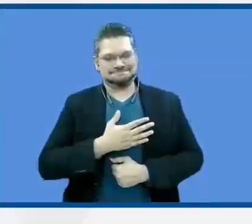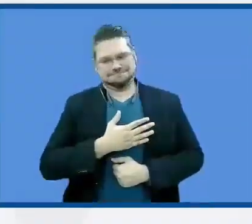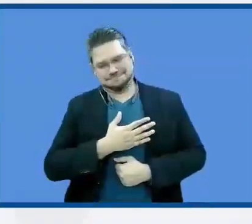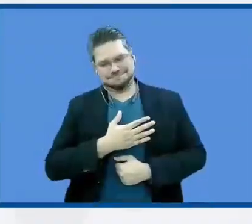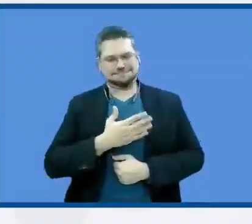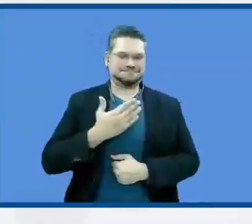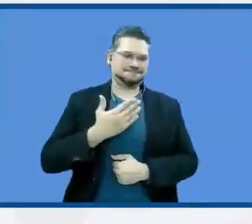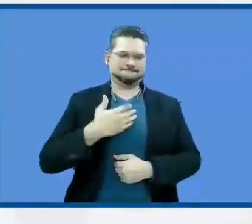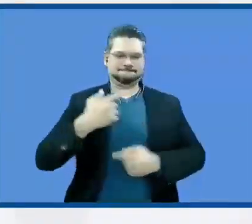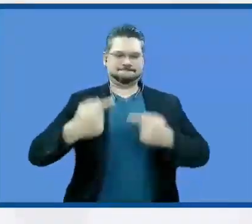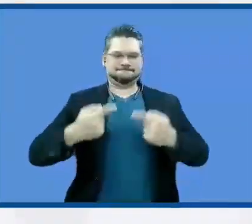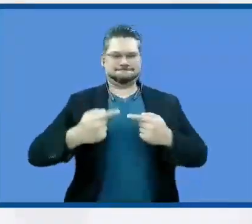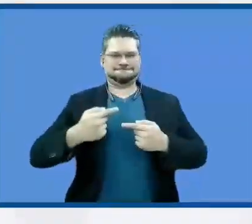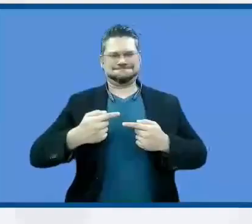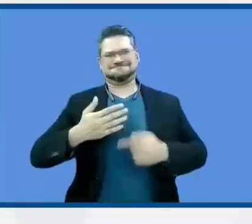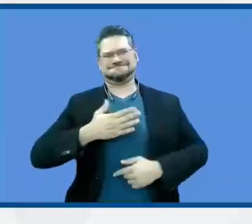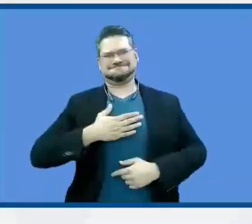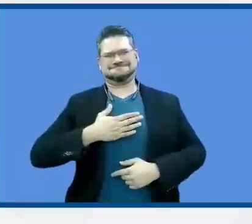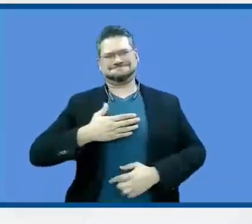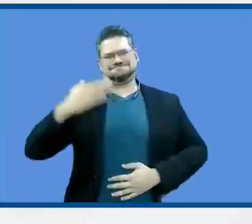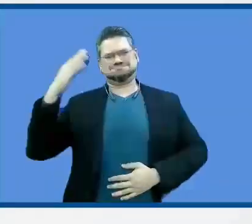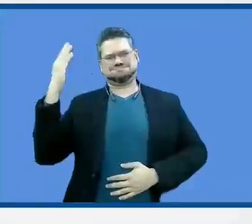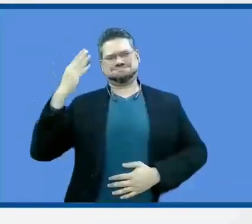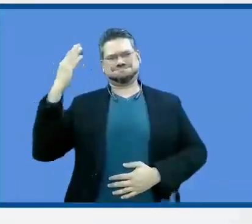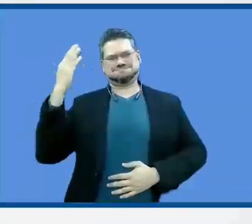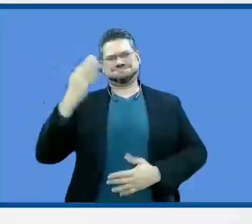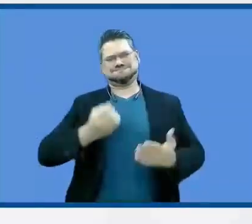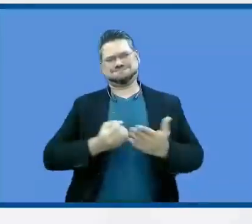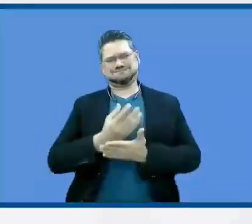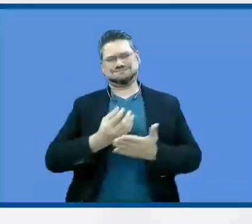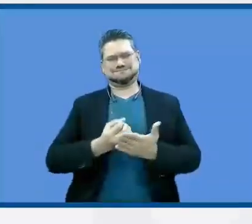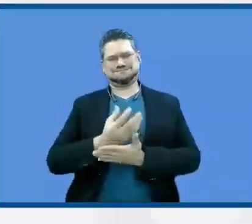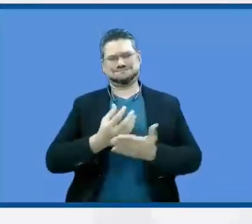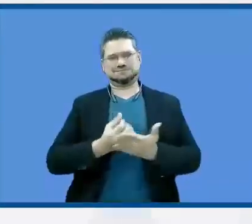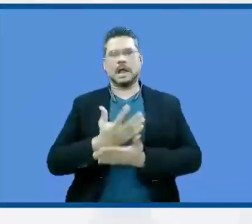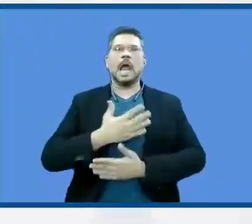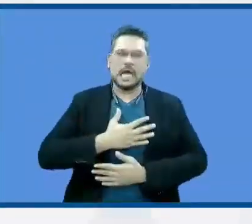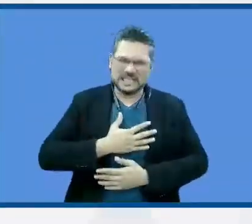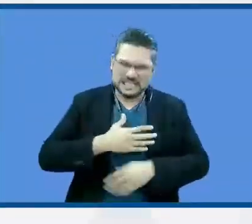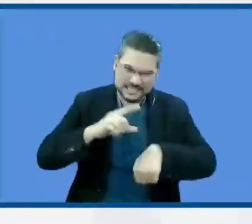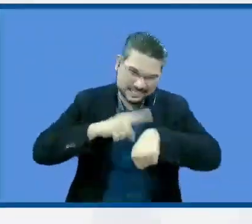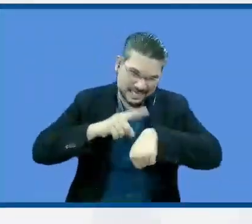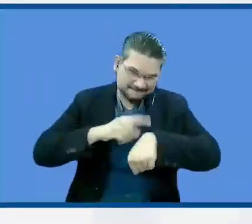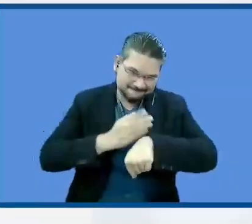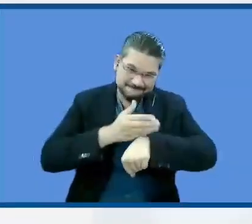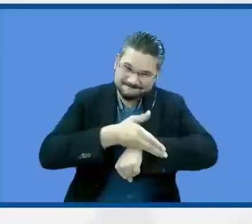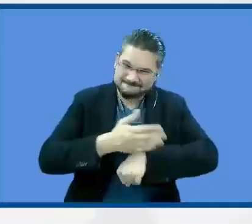keep talking. However, I've noticed that my time is almost over. I would like to wrap up